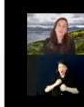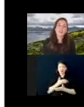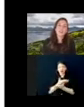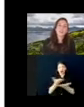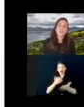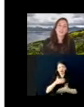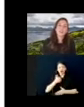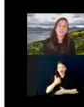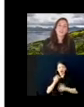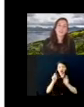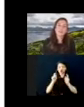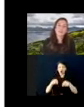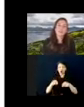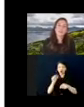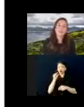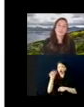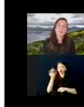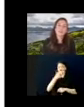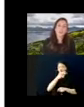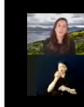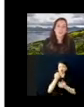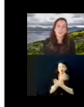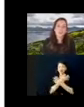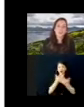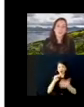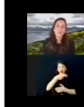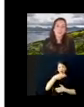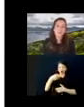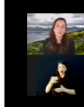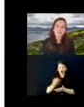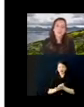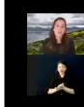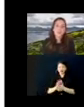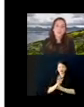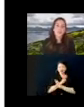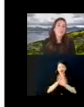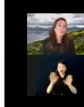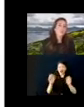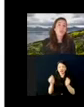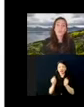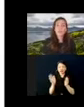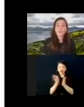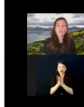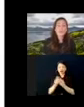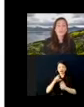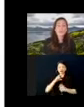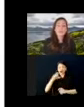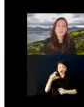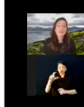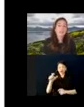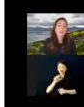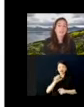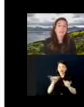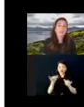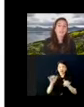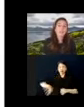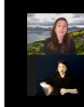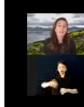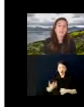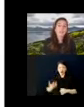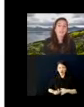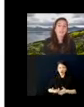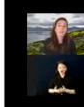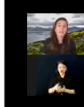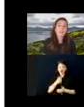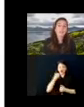settings, like a number of East African countries, as well as Bangladesh. I think there's a whole host of really fascinating, exciting